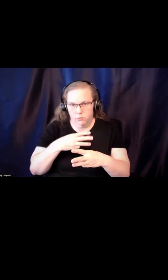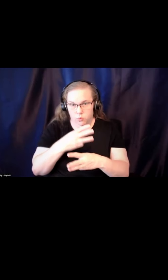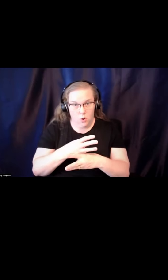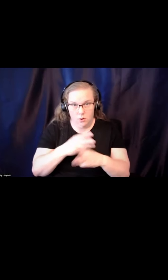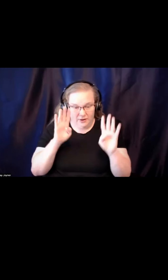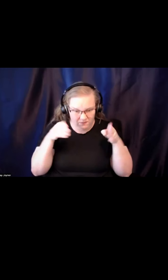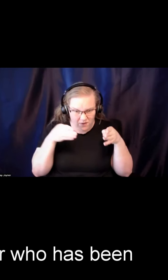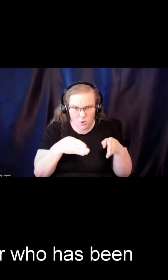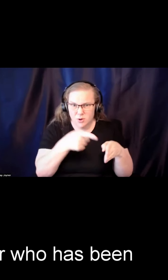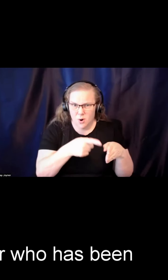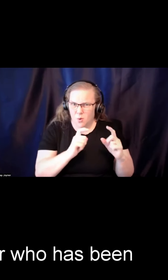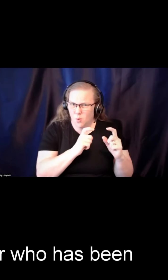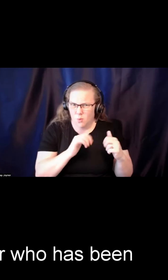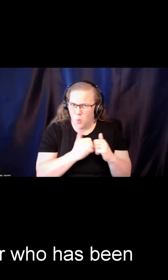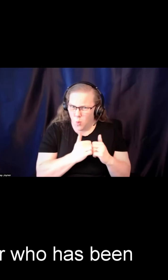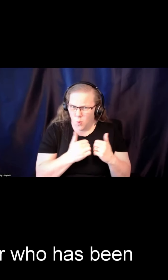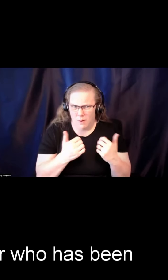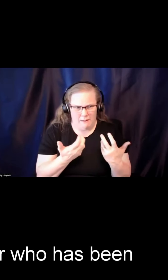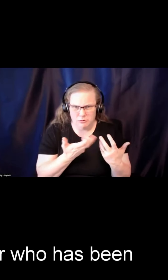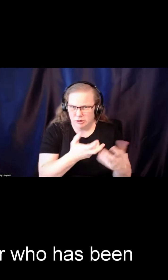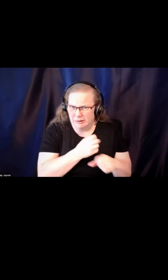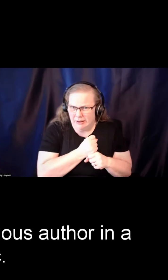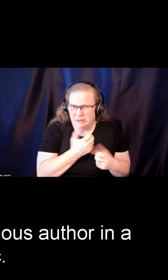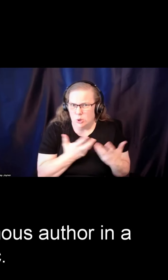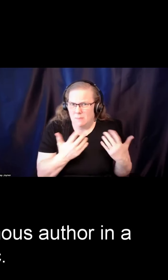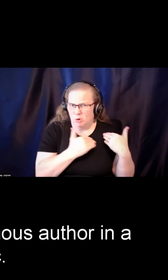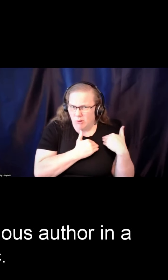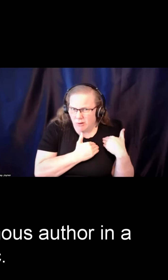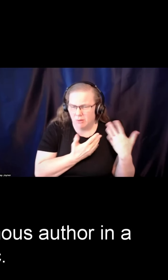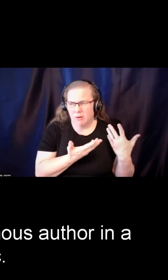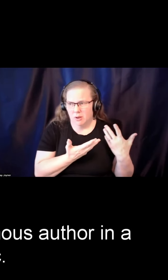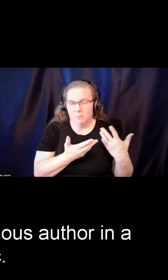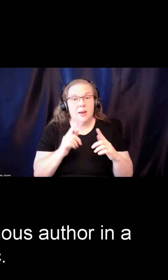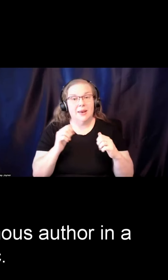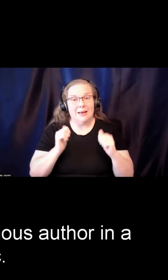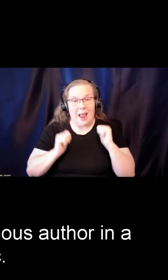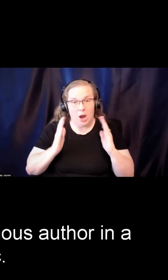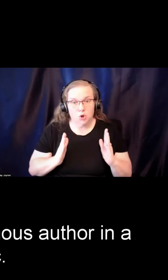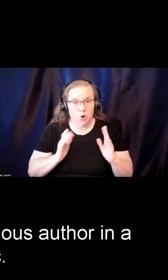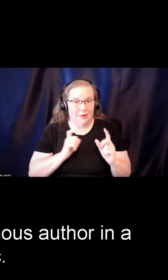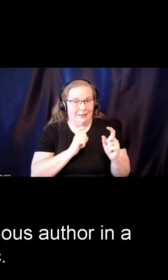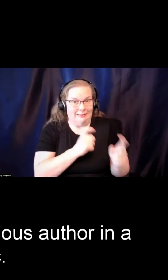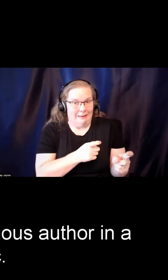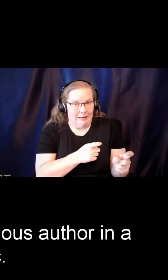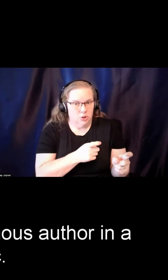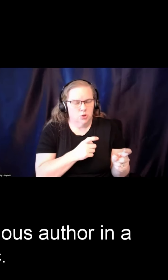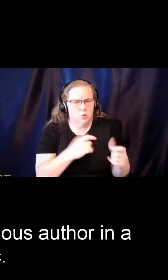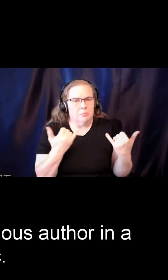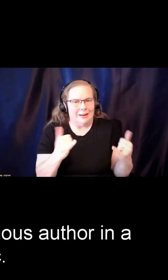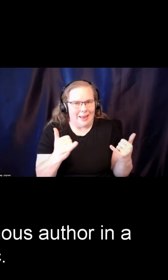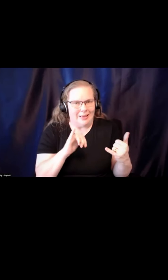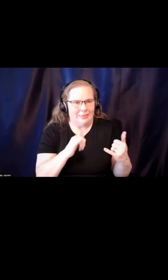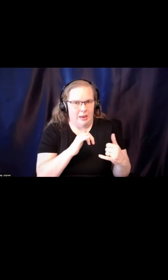responsibility? And there is an actor who has been cast to play that famous author in